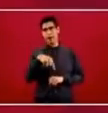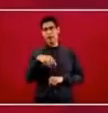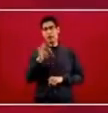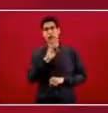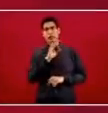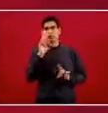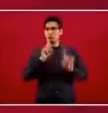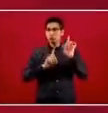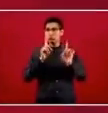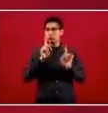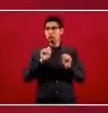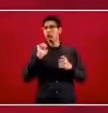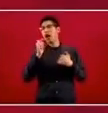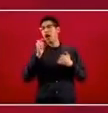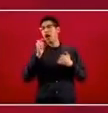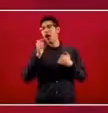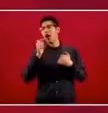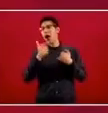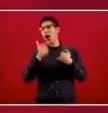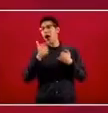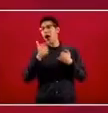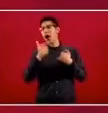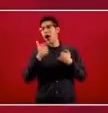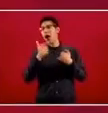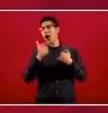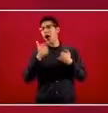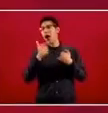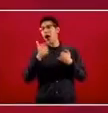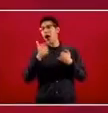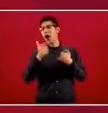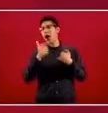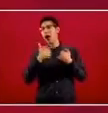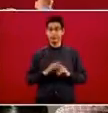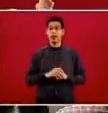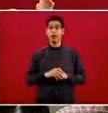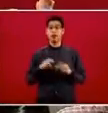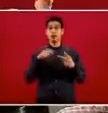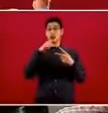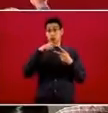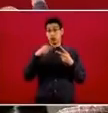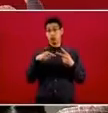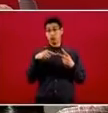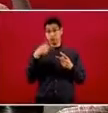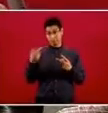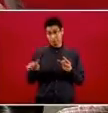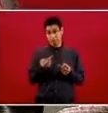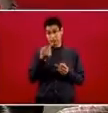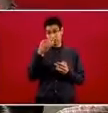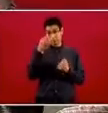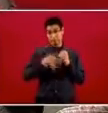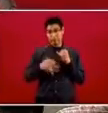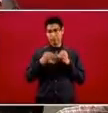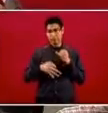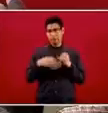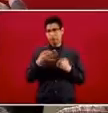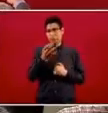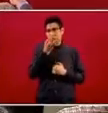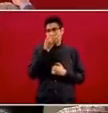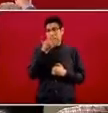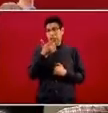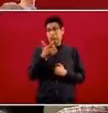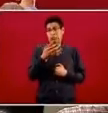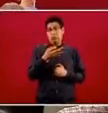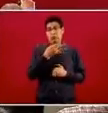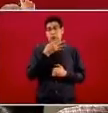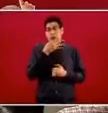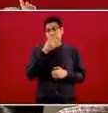So as you know, there are available numbers to which people can call, and then they can get their doubts solved and